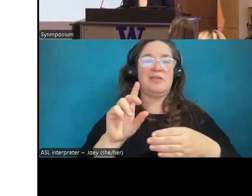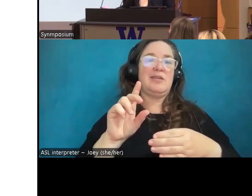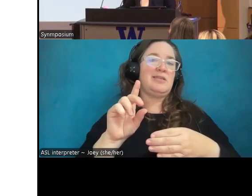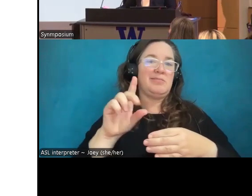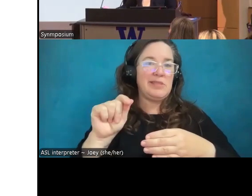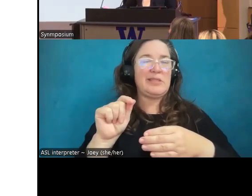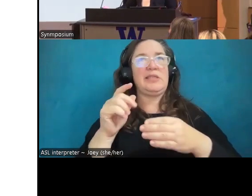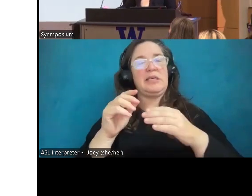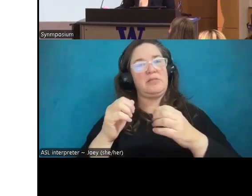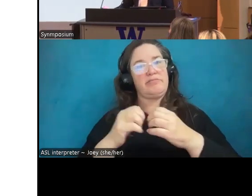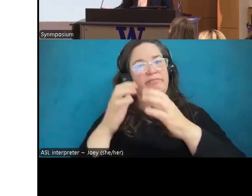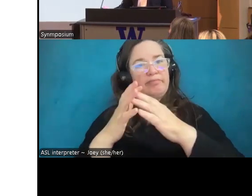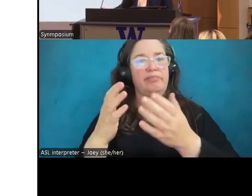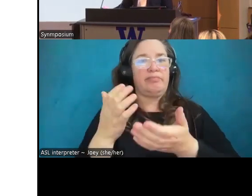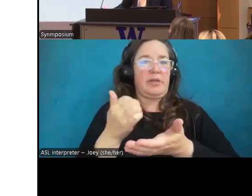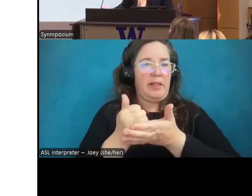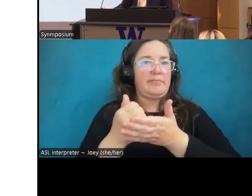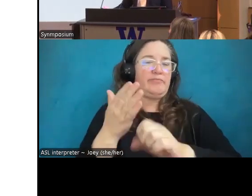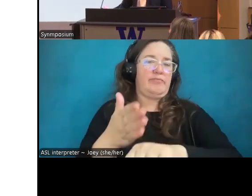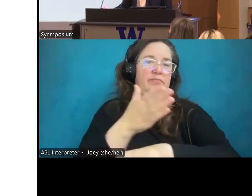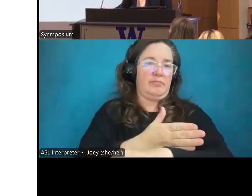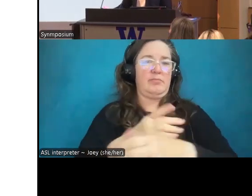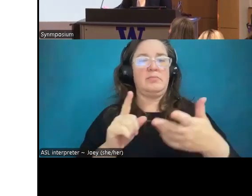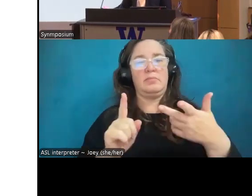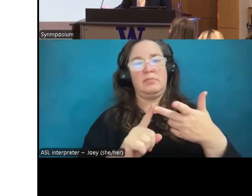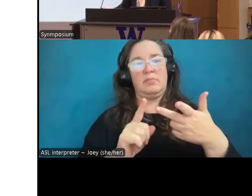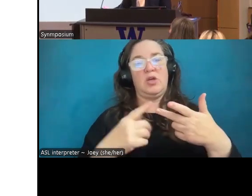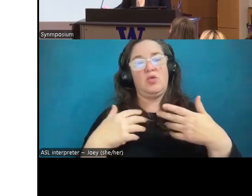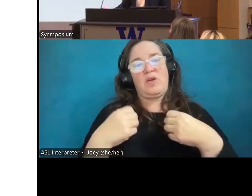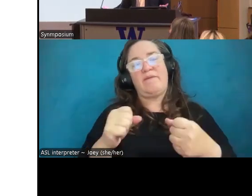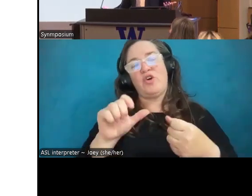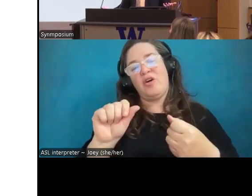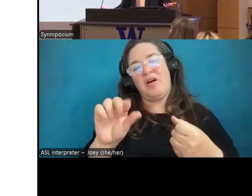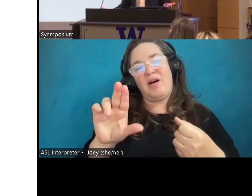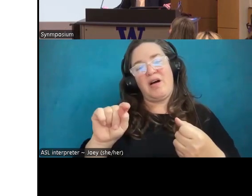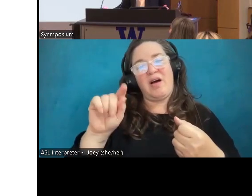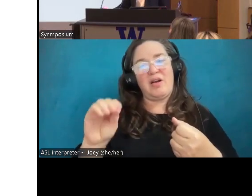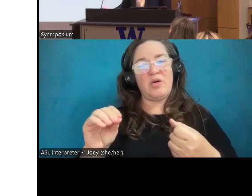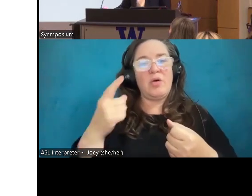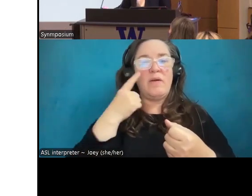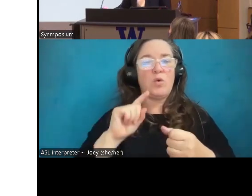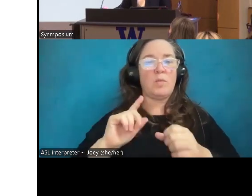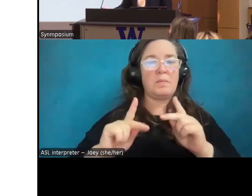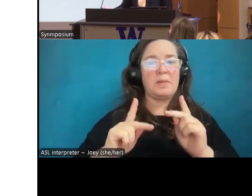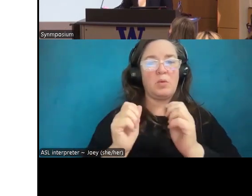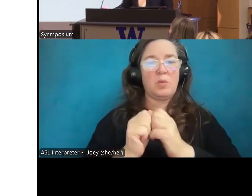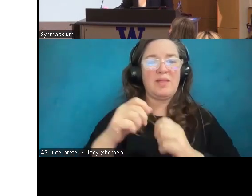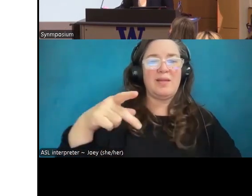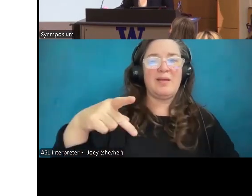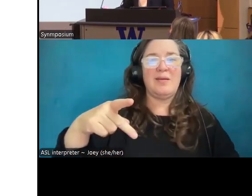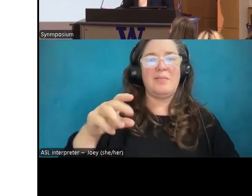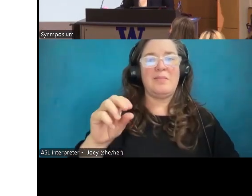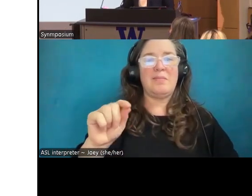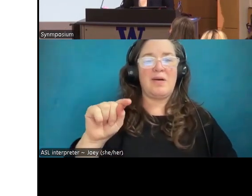We have Recover Auto, looking at Avabradine and IVIG for those with POTS or autonomic dysfunction. We